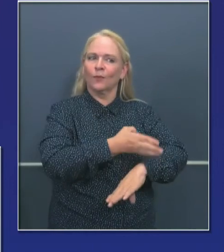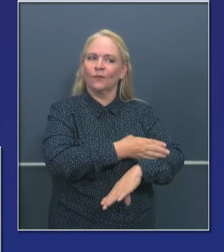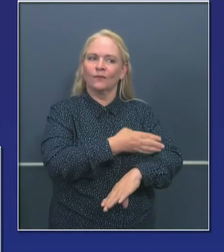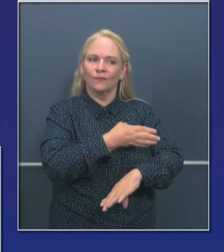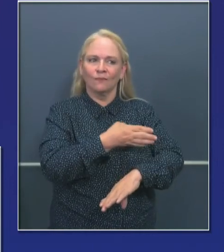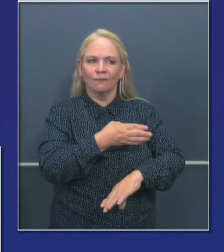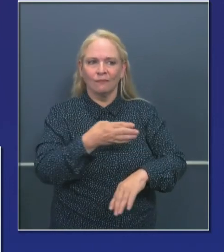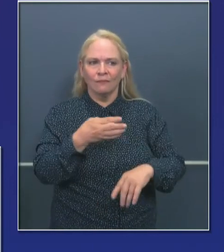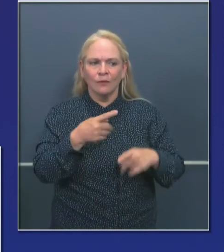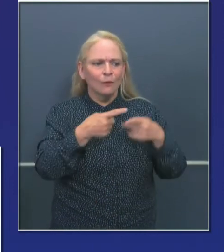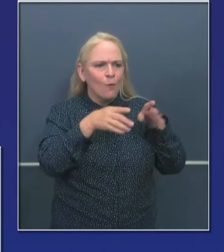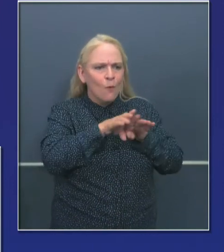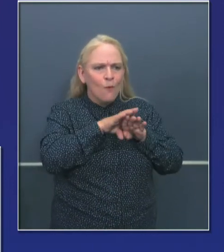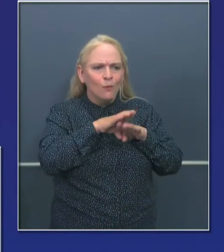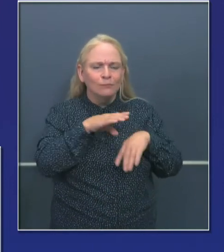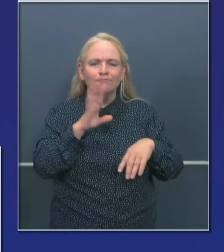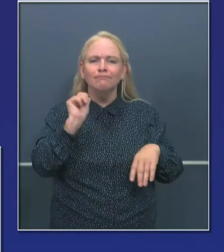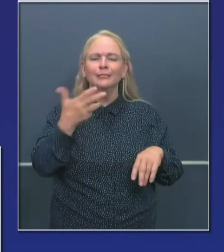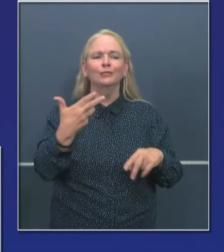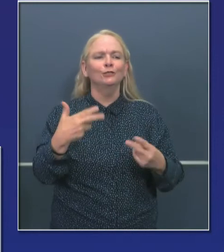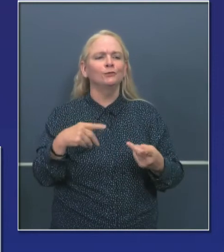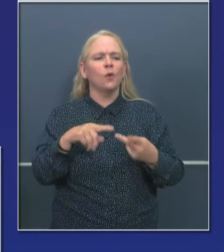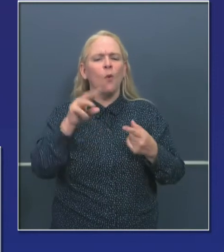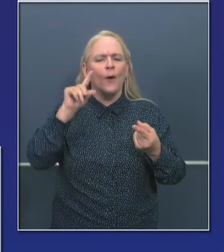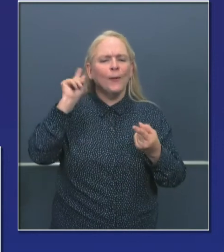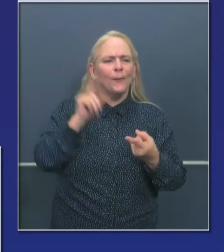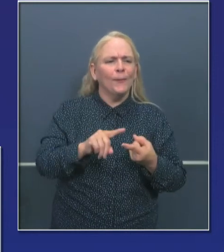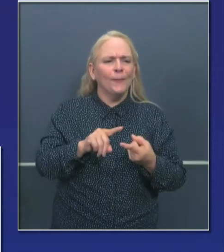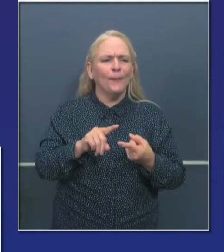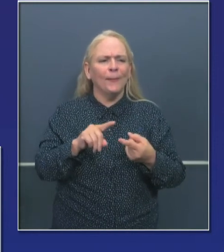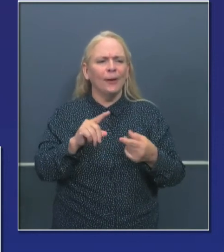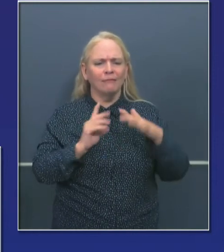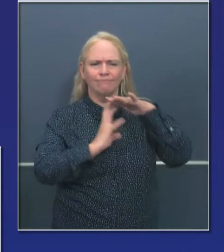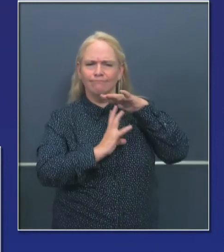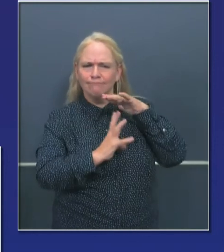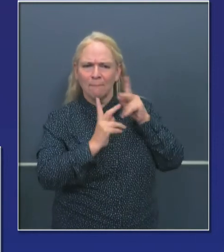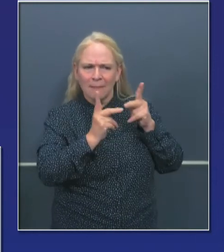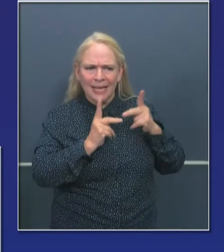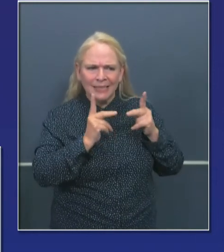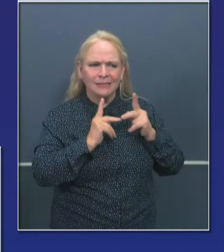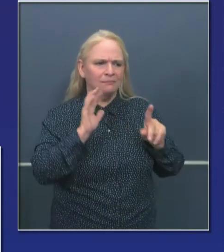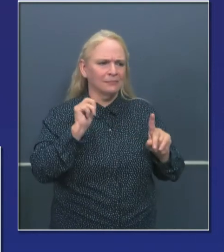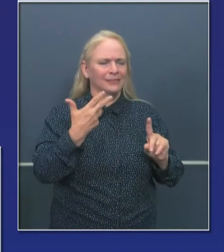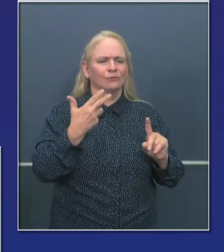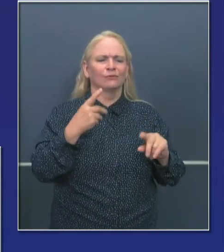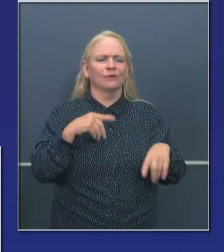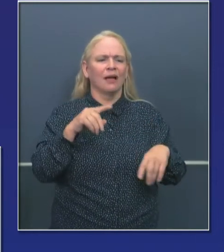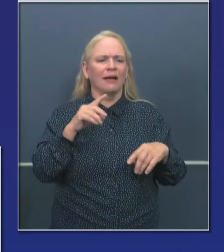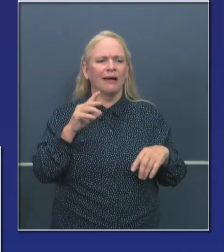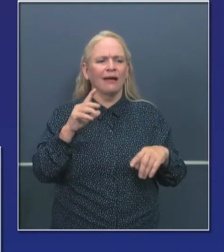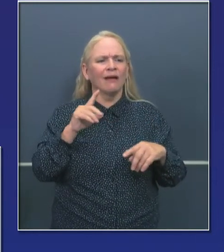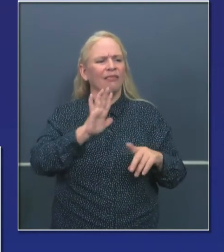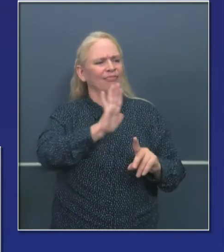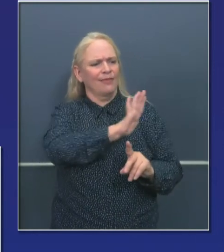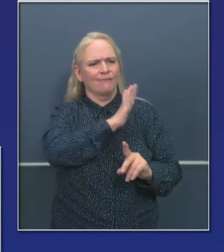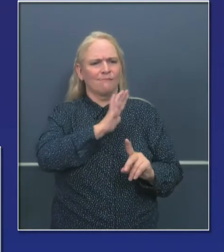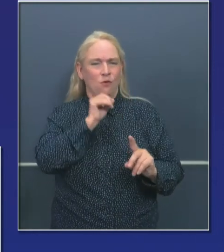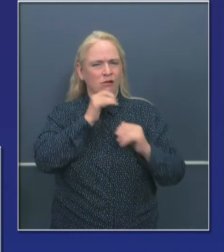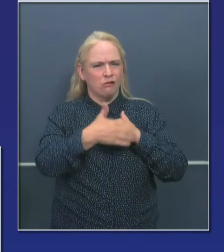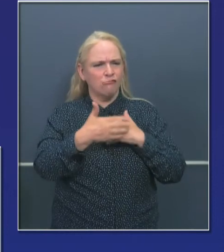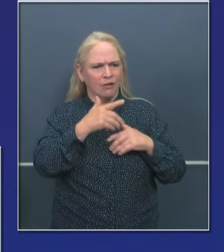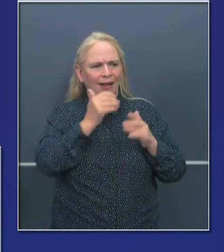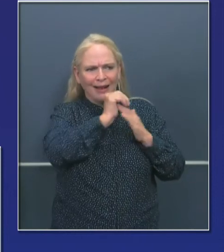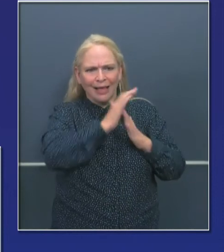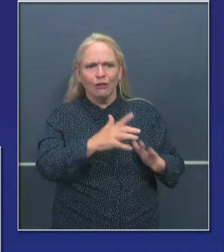Beach and some other beach communities. To their credit, their local elected officials, local health officers are moving forward with their own